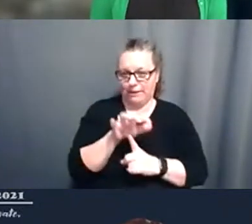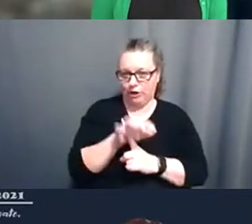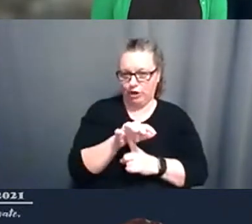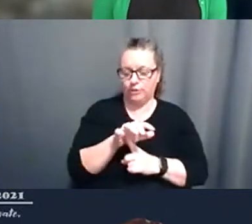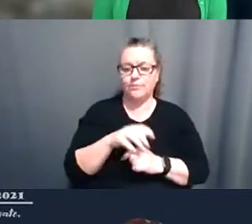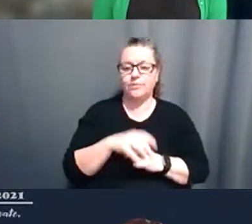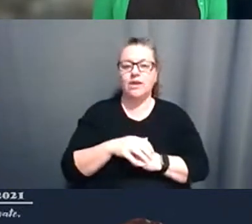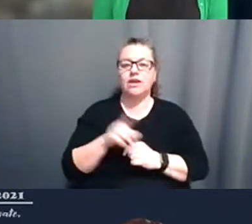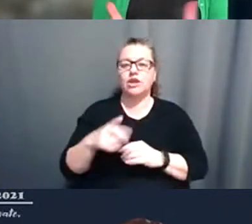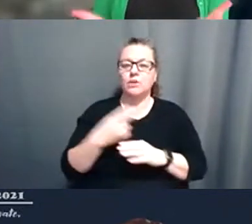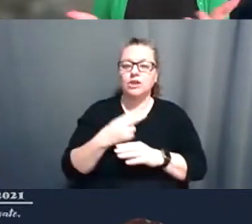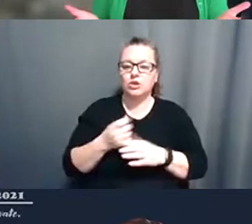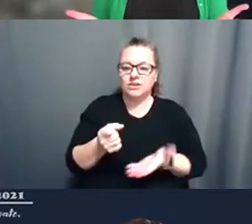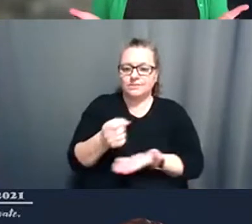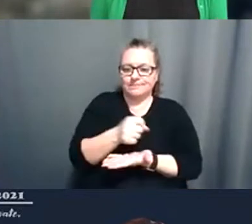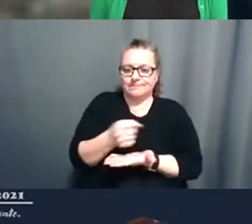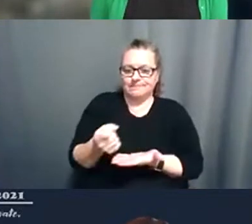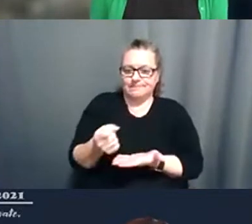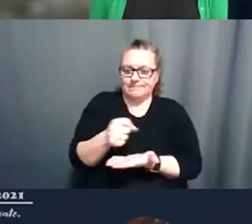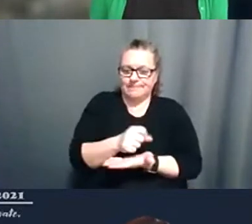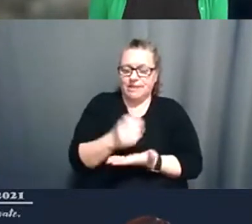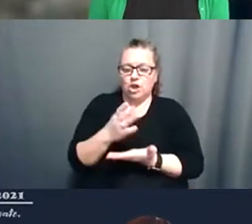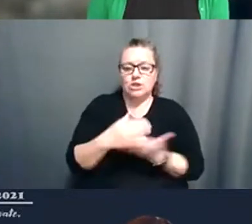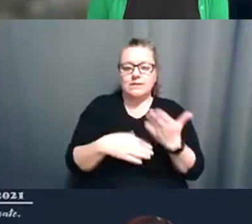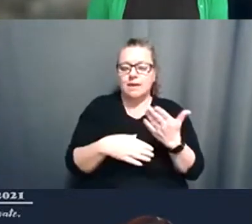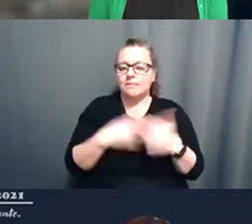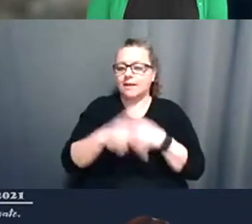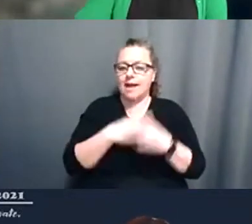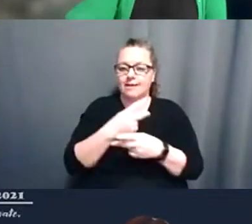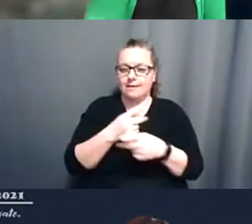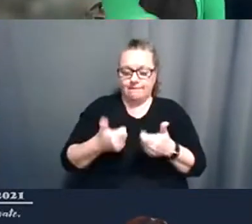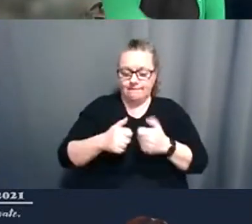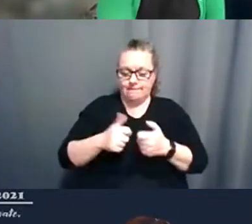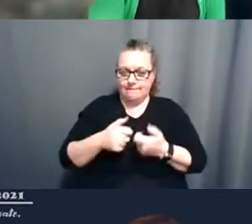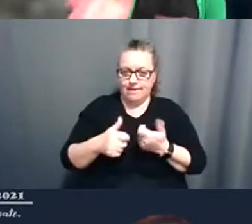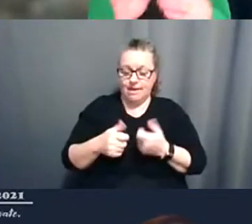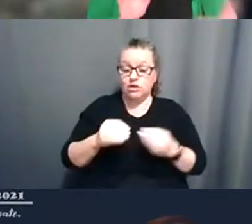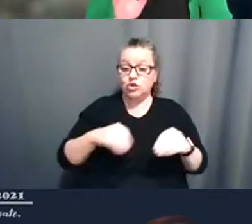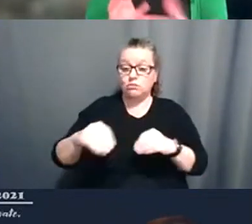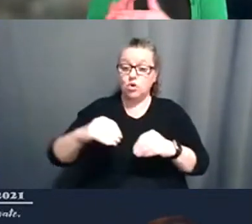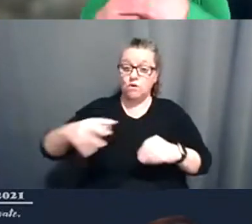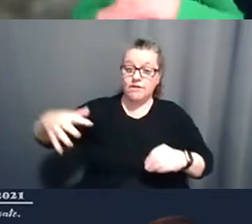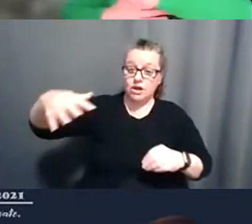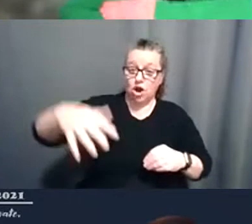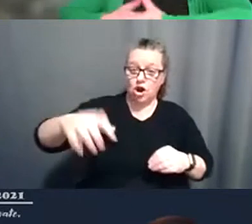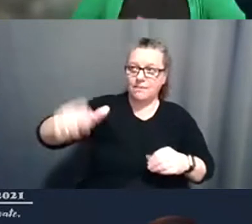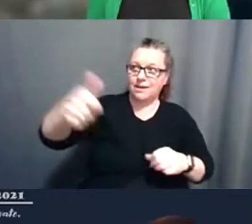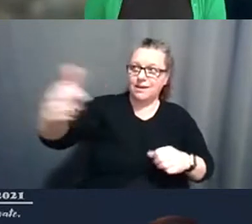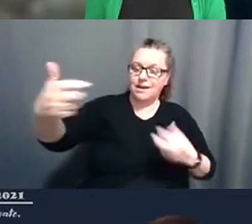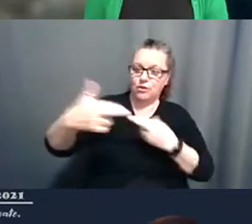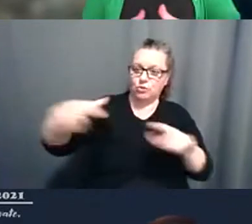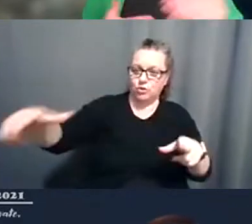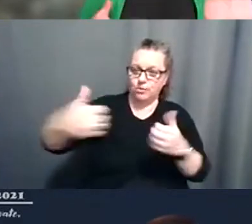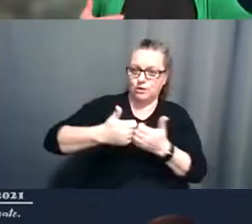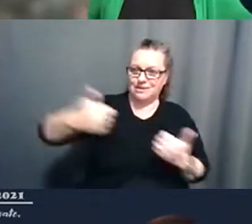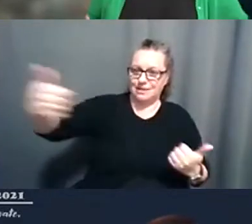you would use a joystick or some type of handheld control to move an arm in another room or separated from